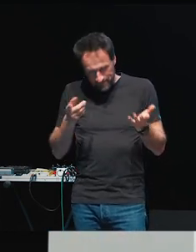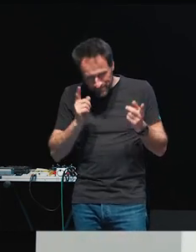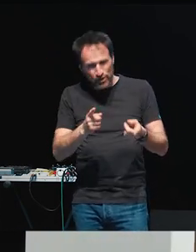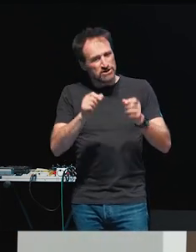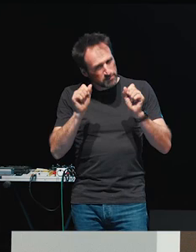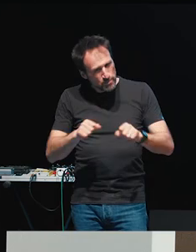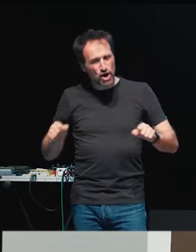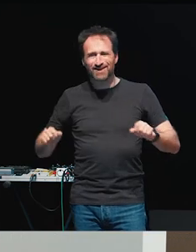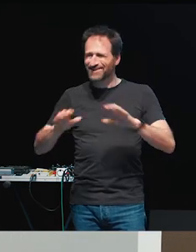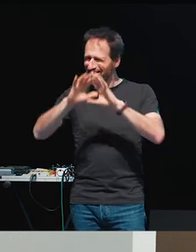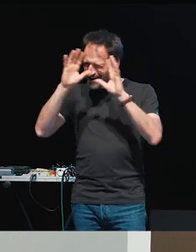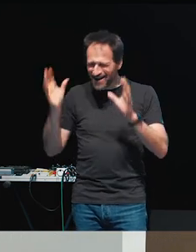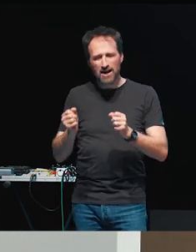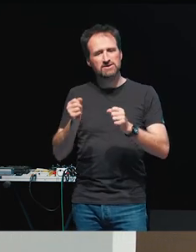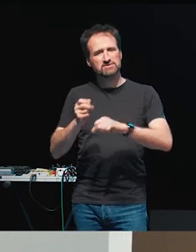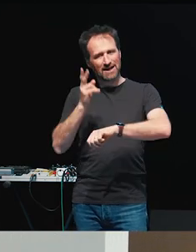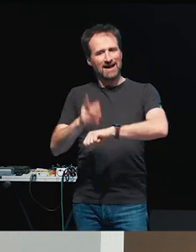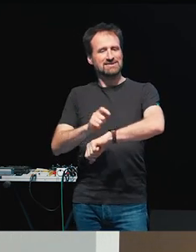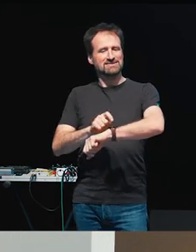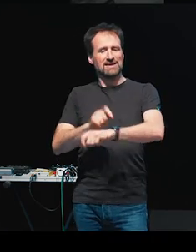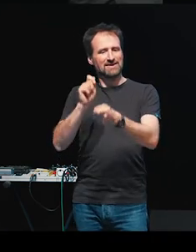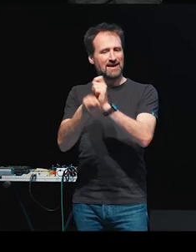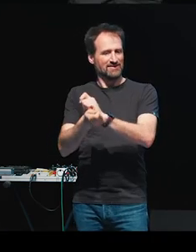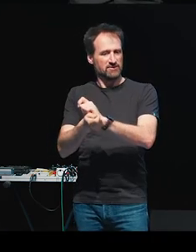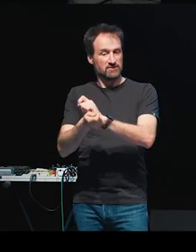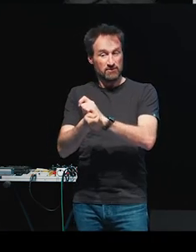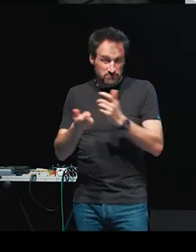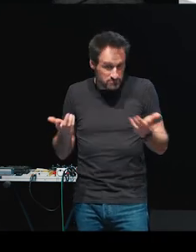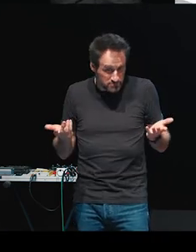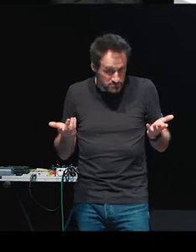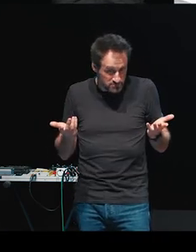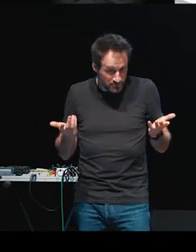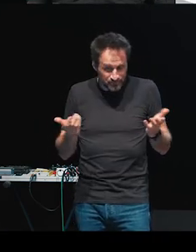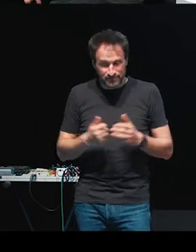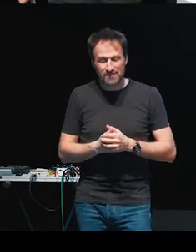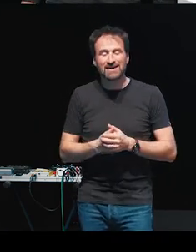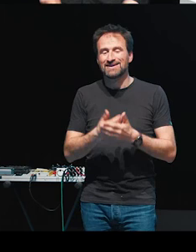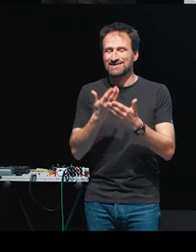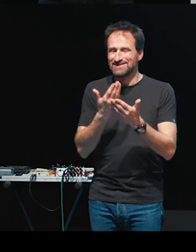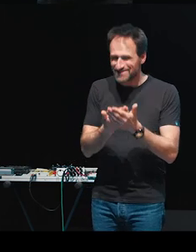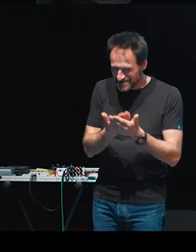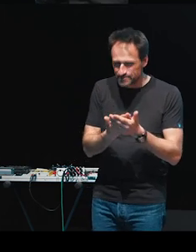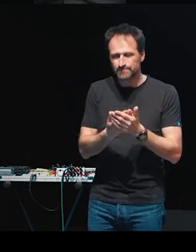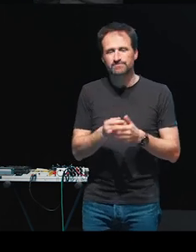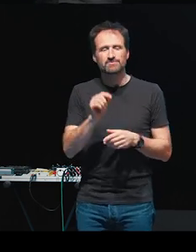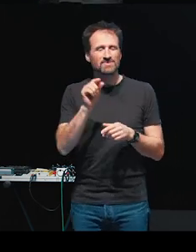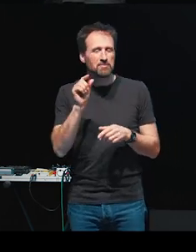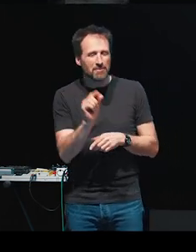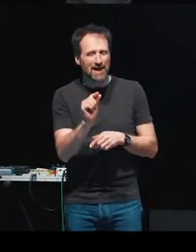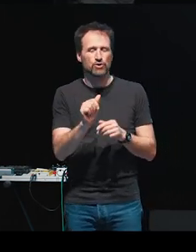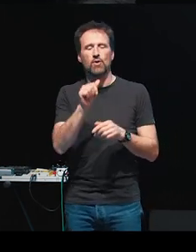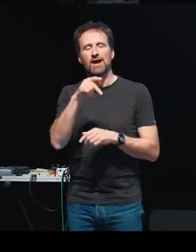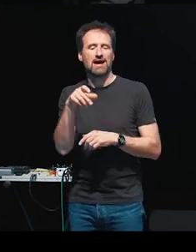to change everything in time would be quite nice. And this is exactly where micro apps come